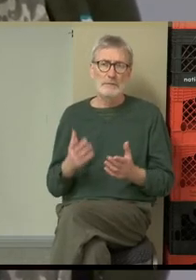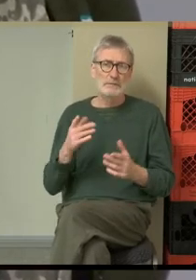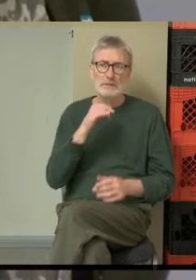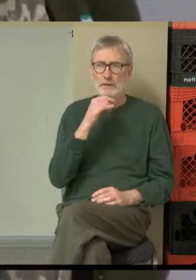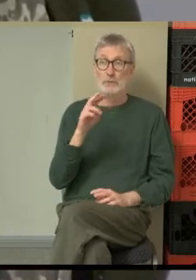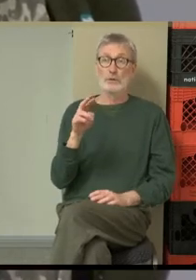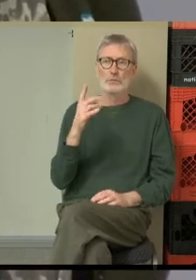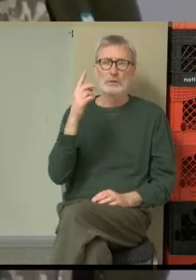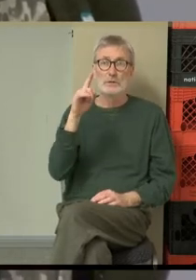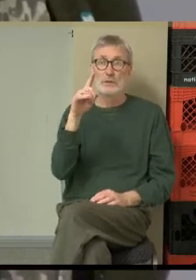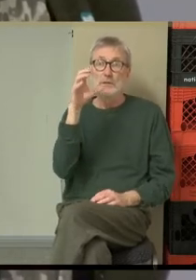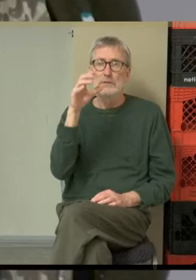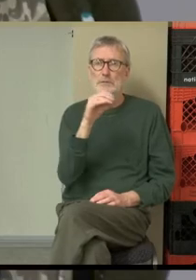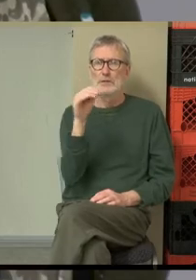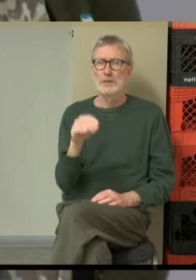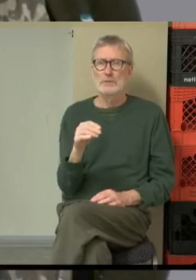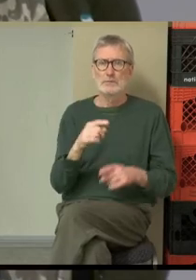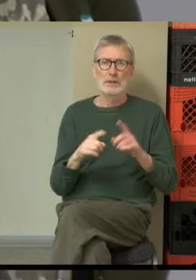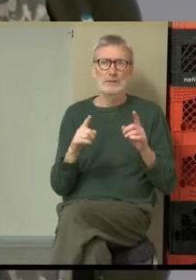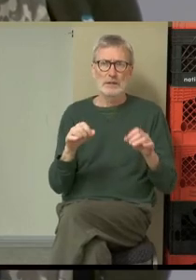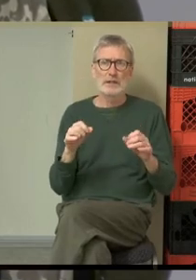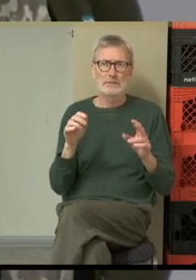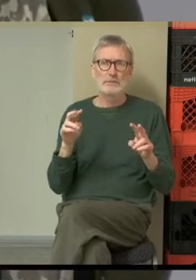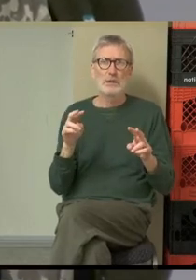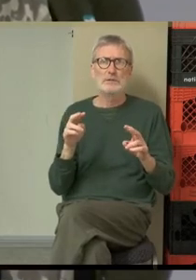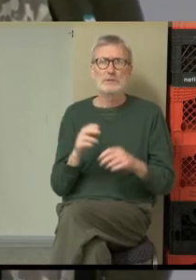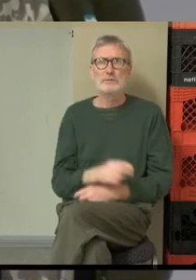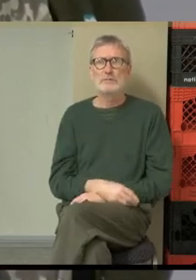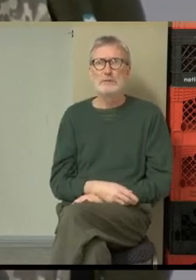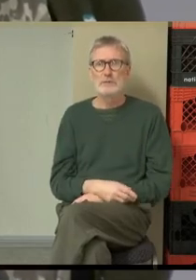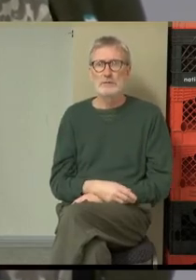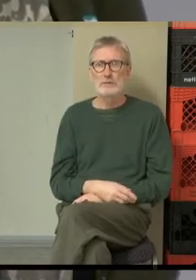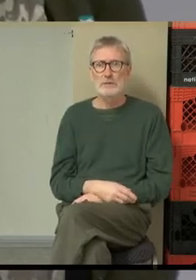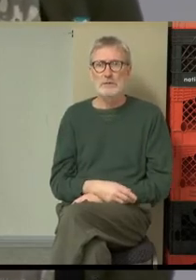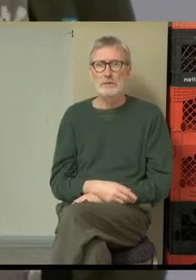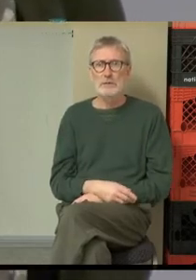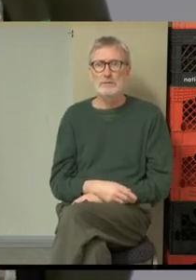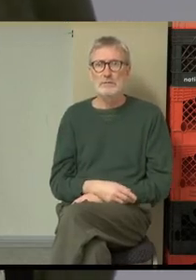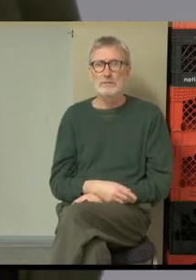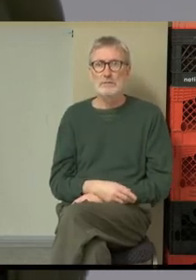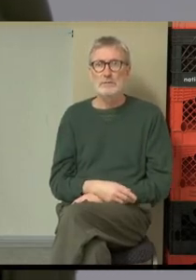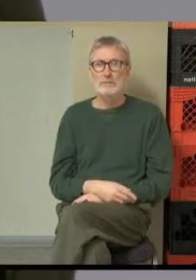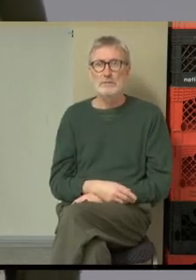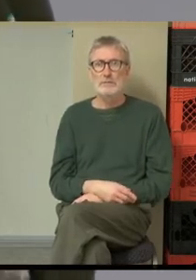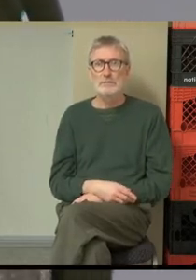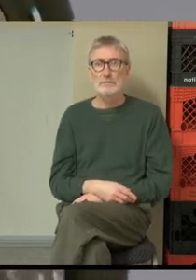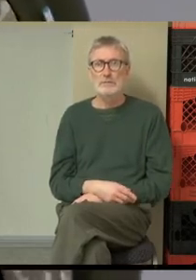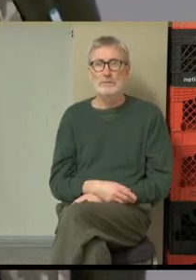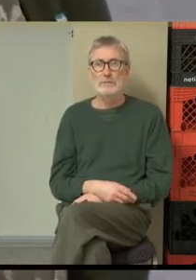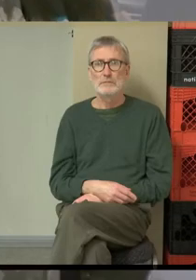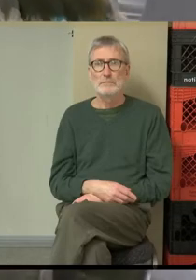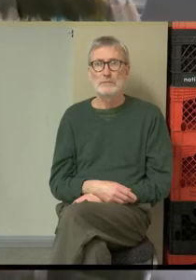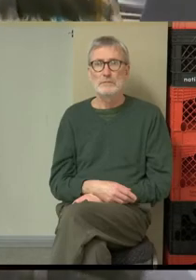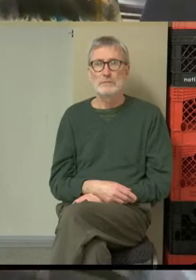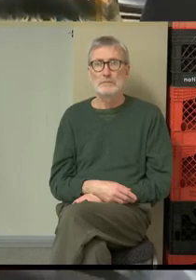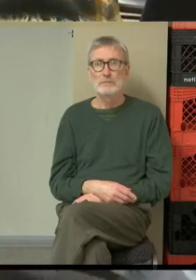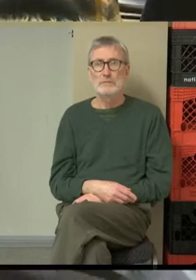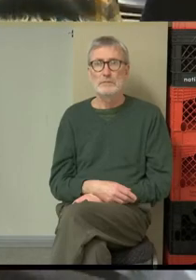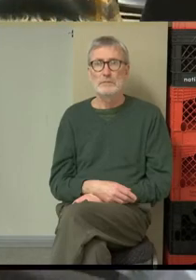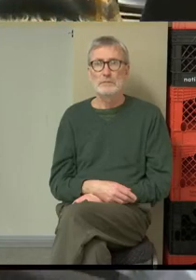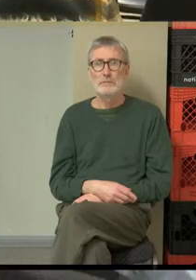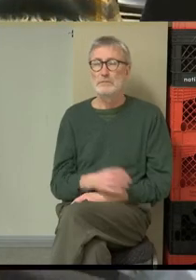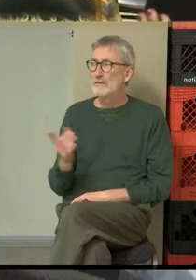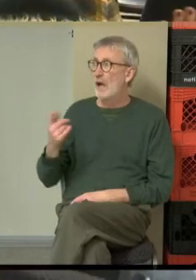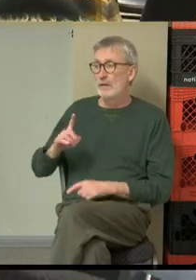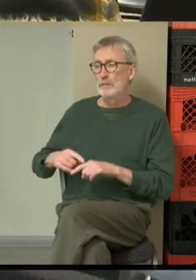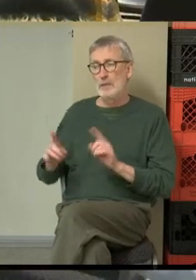but they're in the area. They can, you know, keep an eye out for that kind of stuff. And I'll let Andrew maybe fill in. Okay, yeah. Yeah, but you can't assume